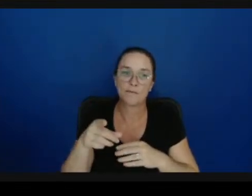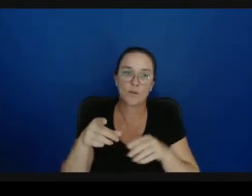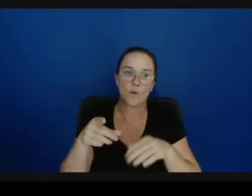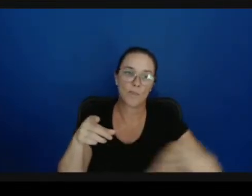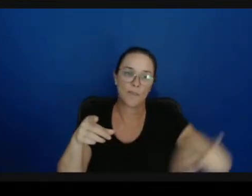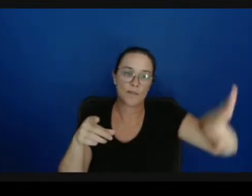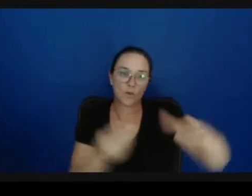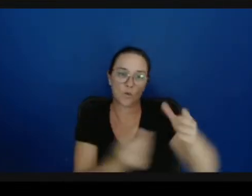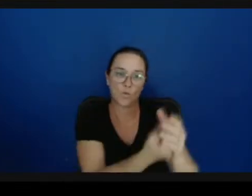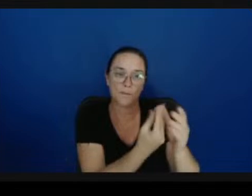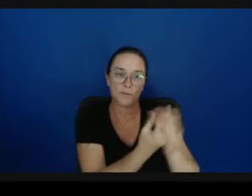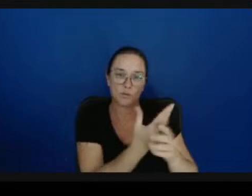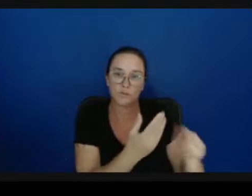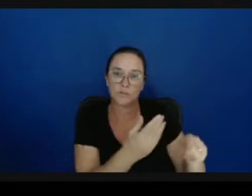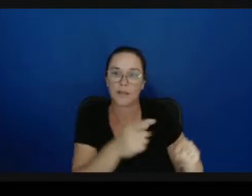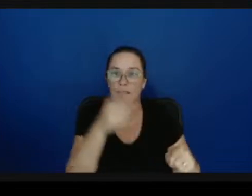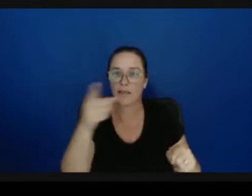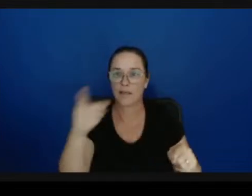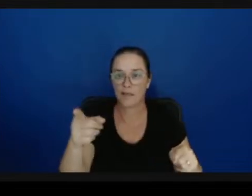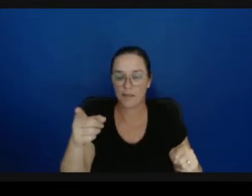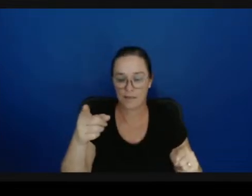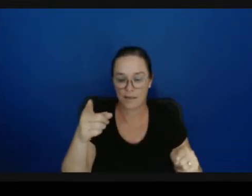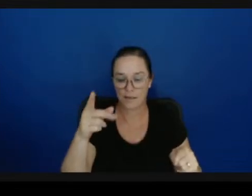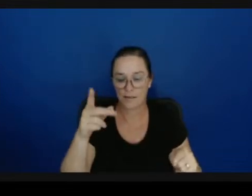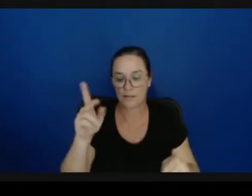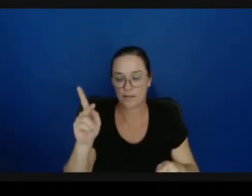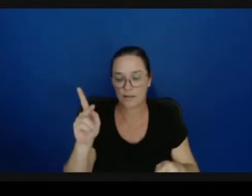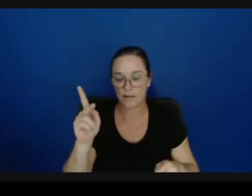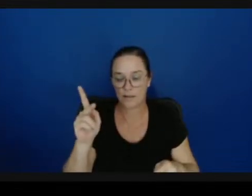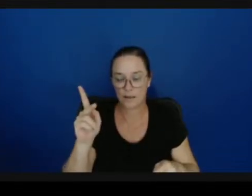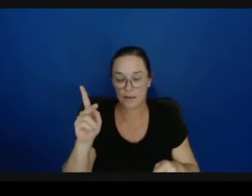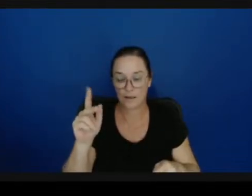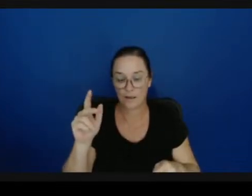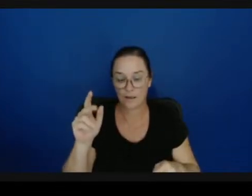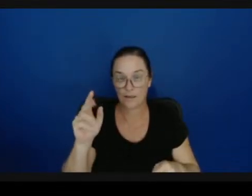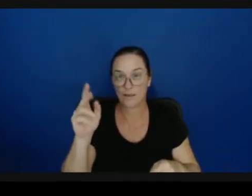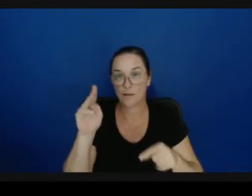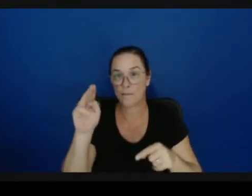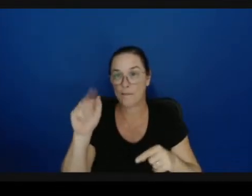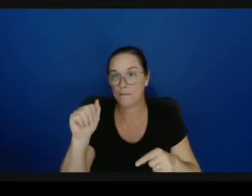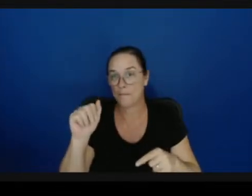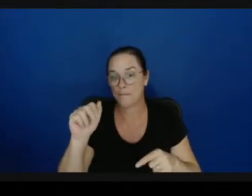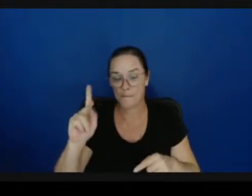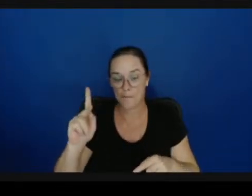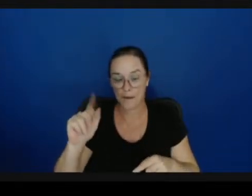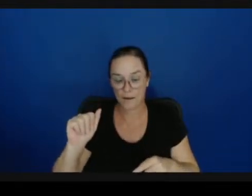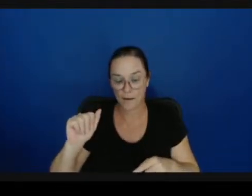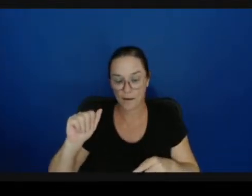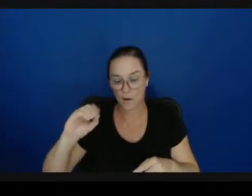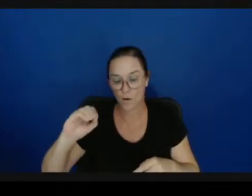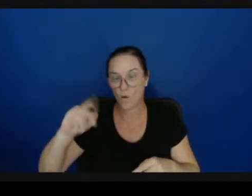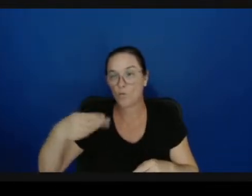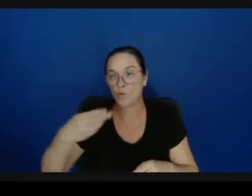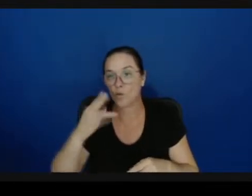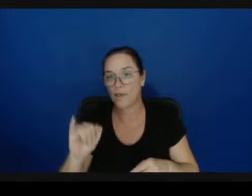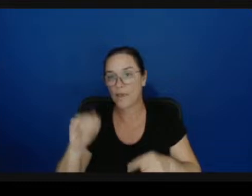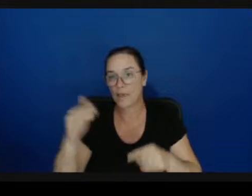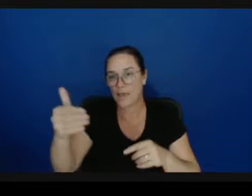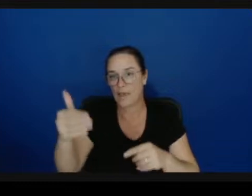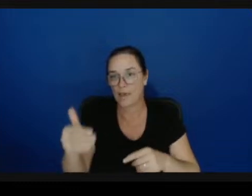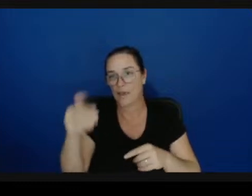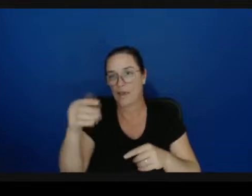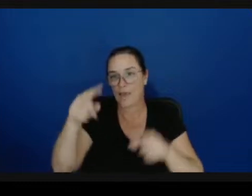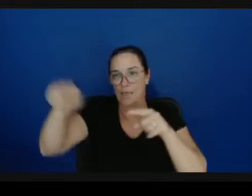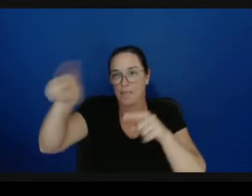the left. This is Kīlauea right here with a summit crater. This is Maka Pui crater in the background. We're looking to the south. There's an ocean over